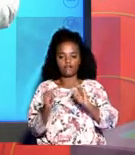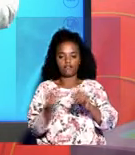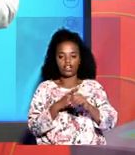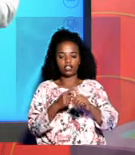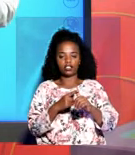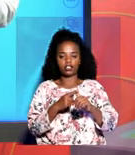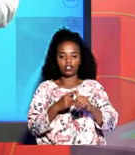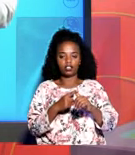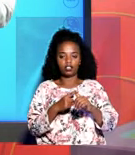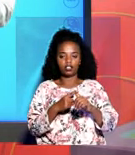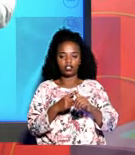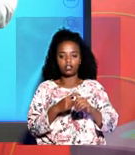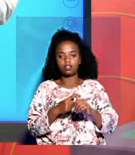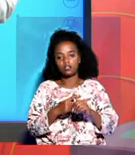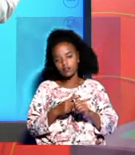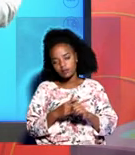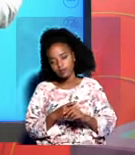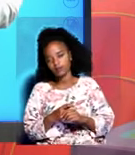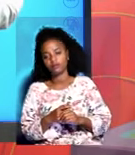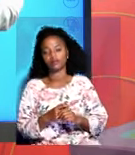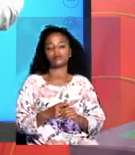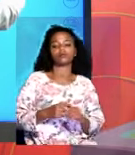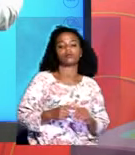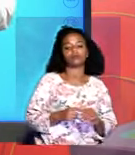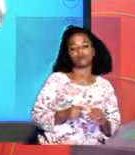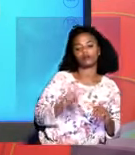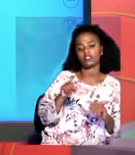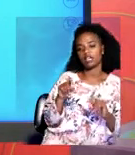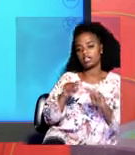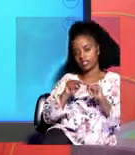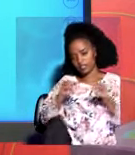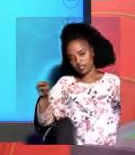Let's divide this to be 1, 2,